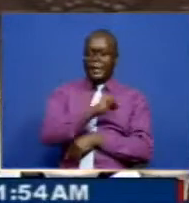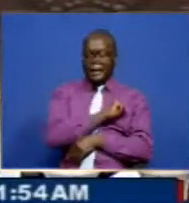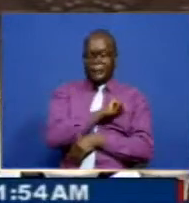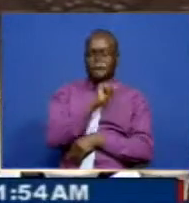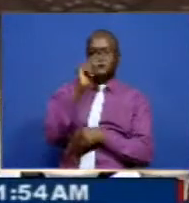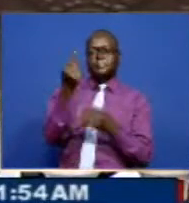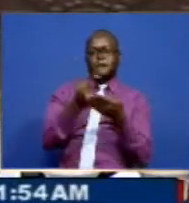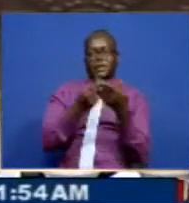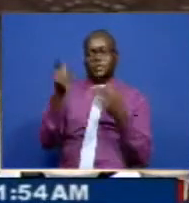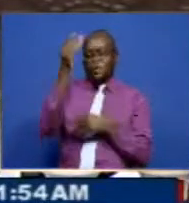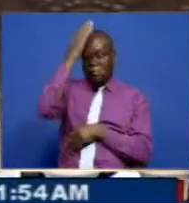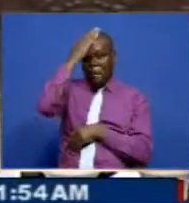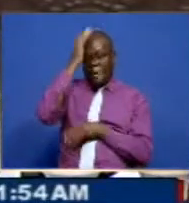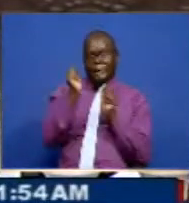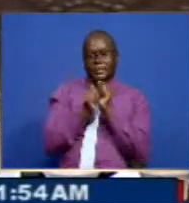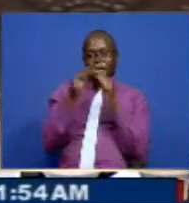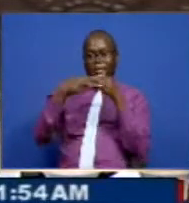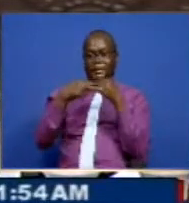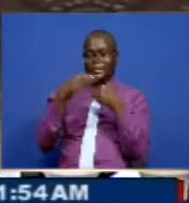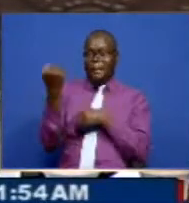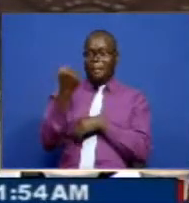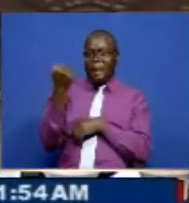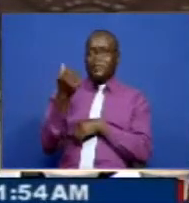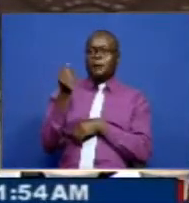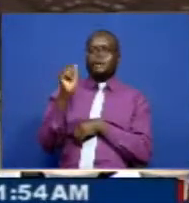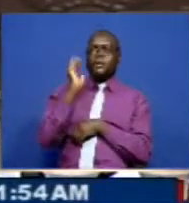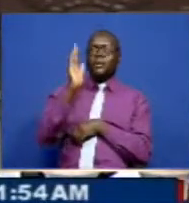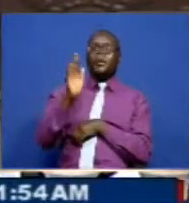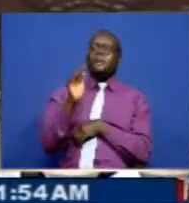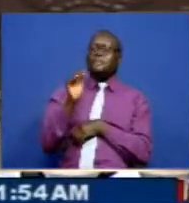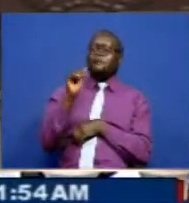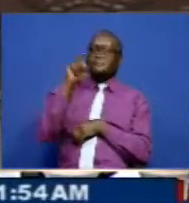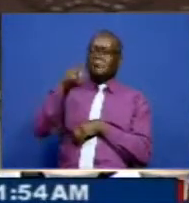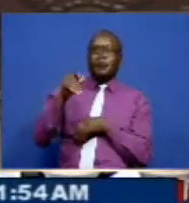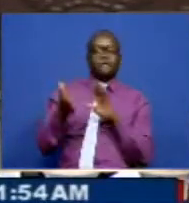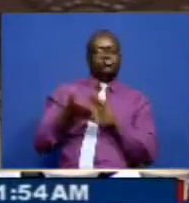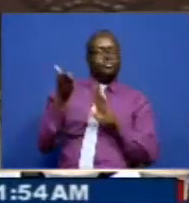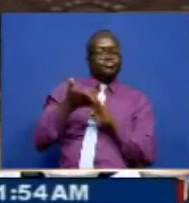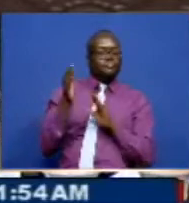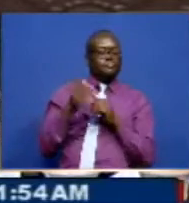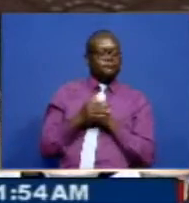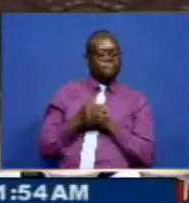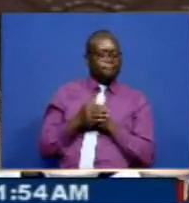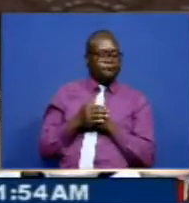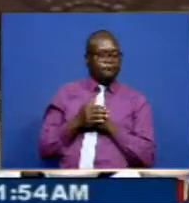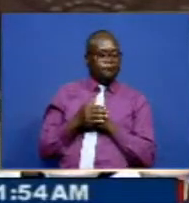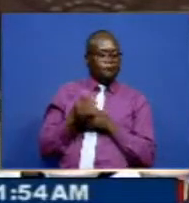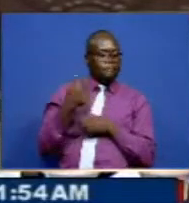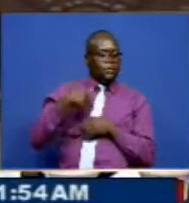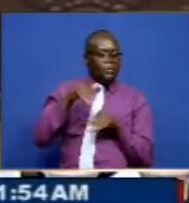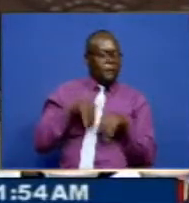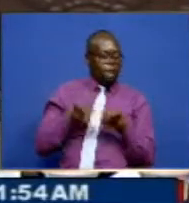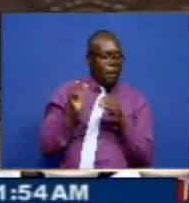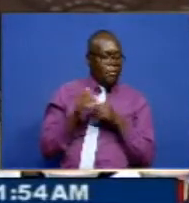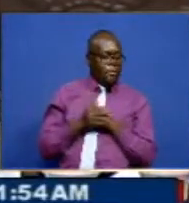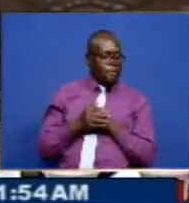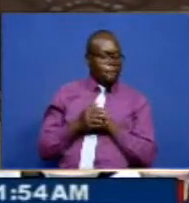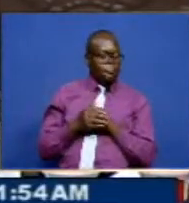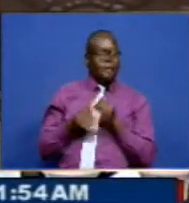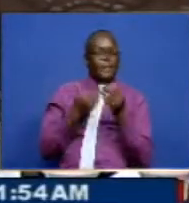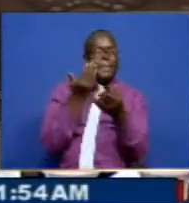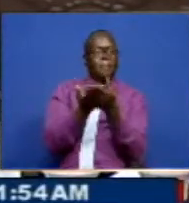the 17th. So we will ask that you bear with us and that we strictly follow the